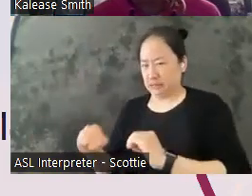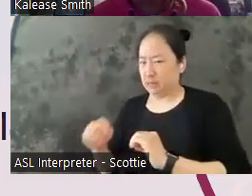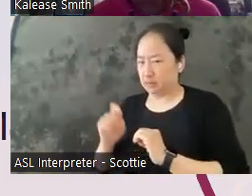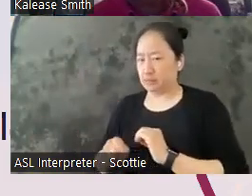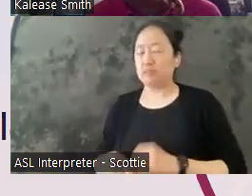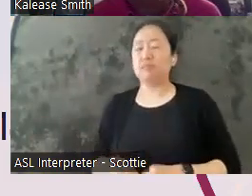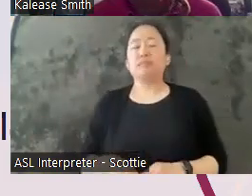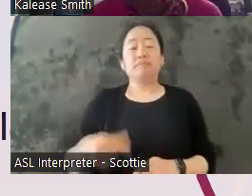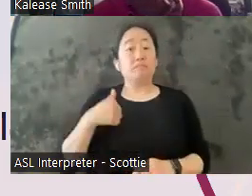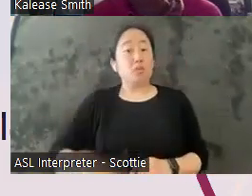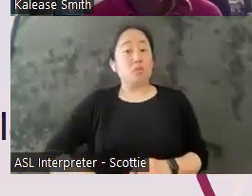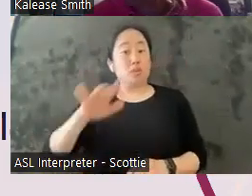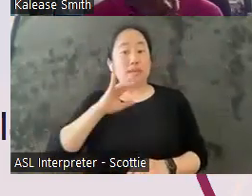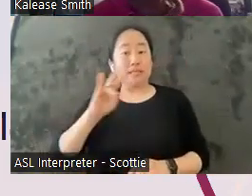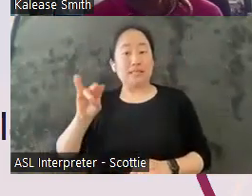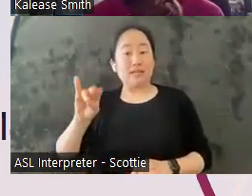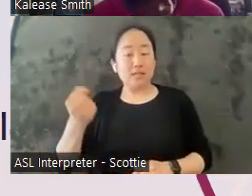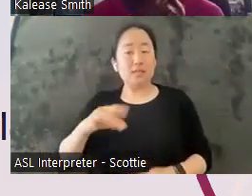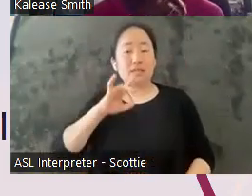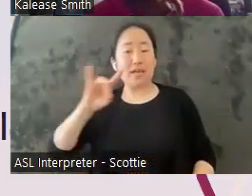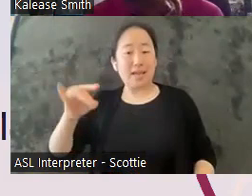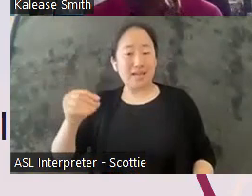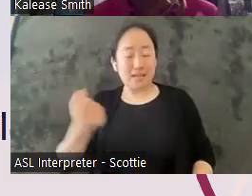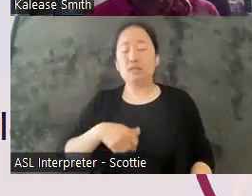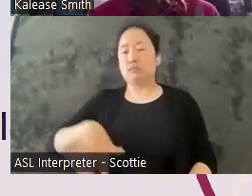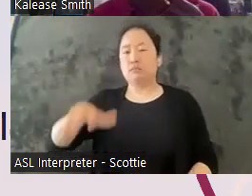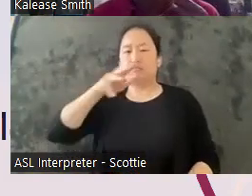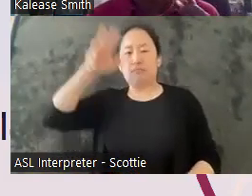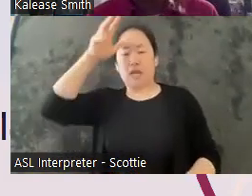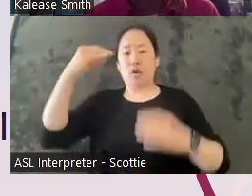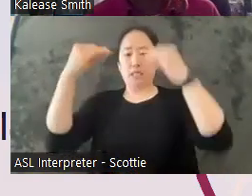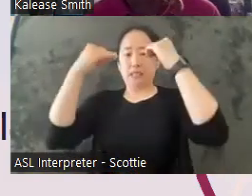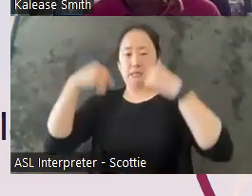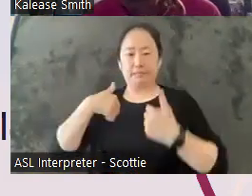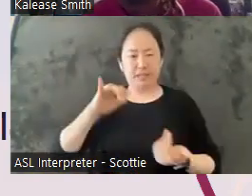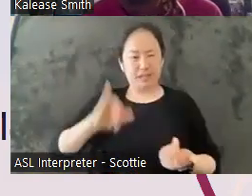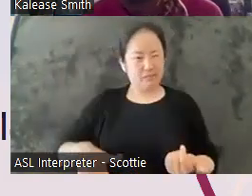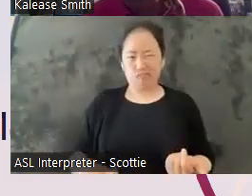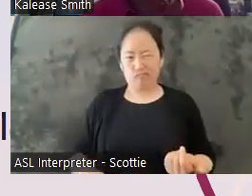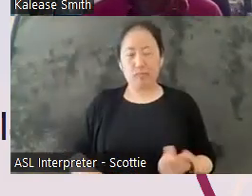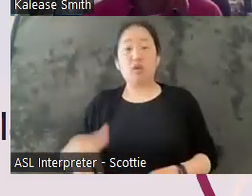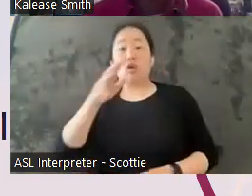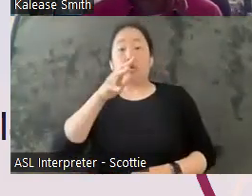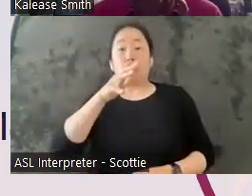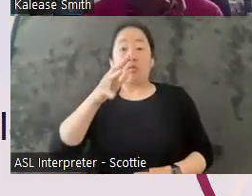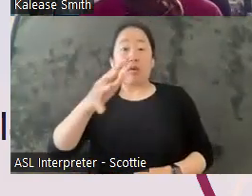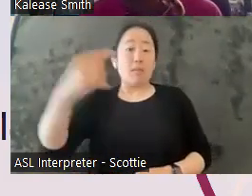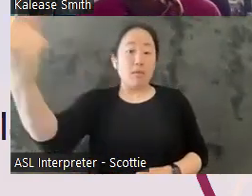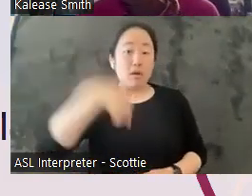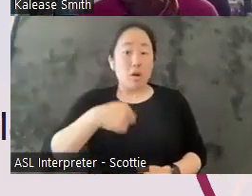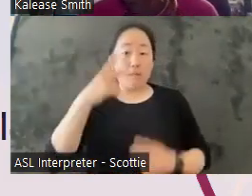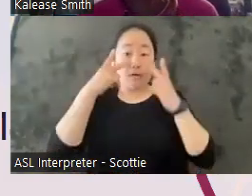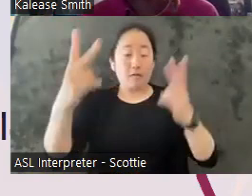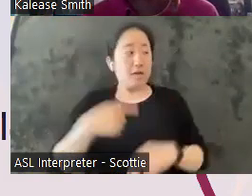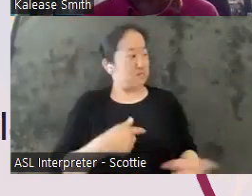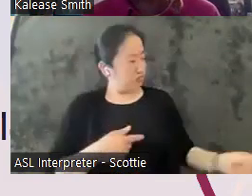the 80s, and my parents never had those conversations with me, right? It was like grandma would come over, give grandma a hug. When I was little, grandma was kind